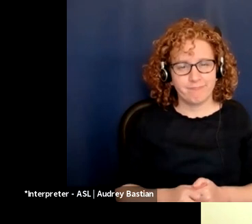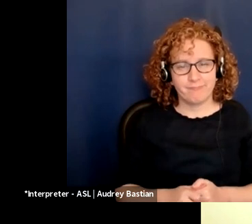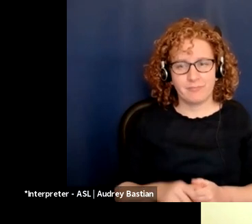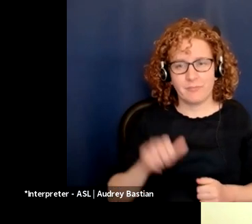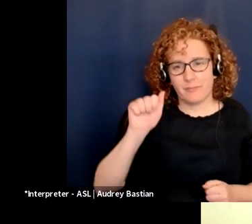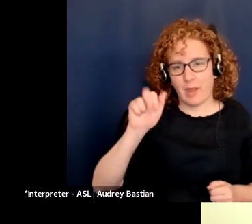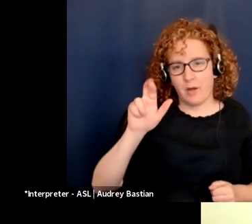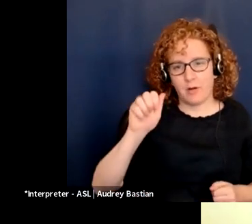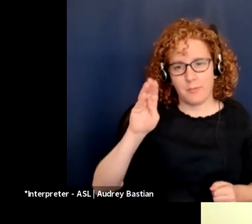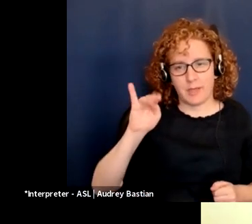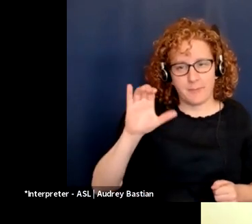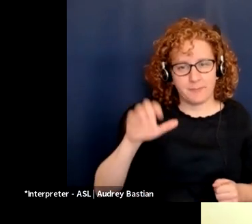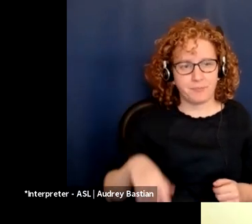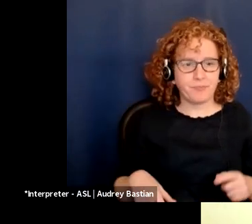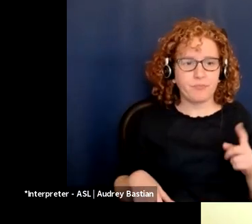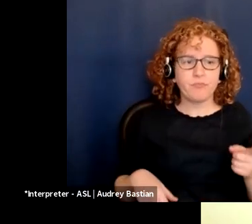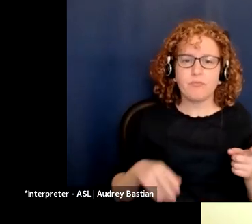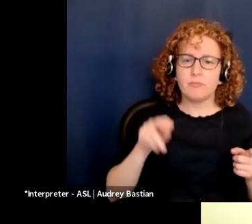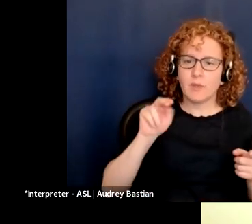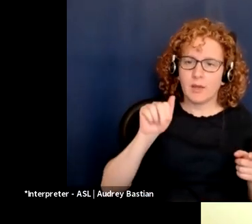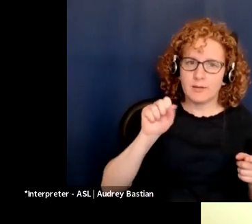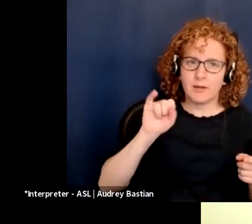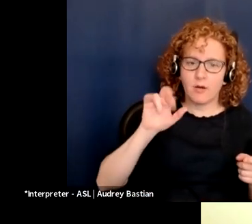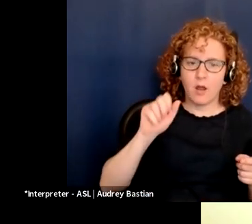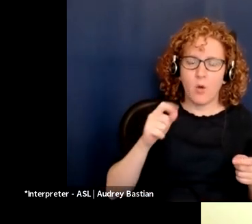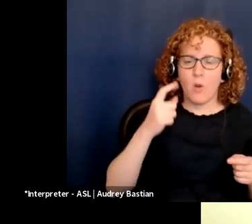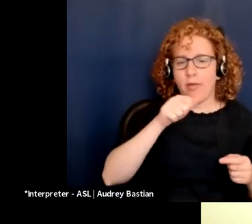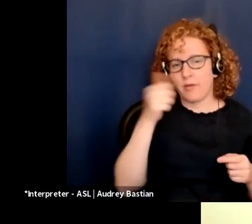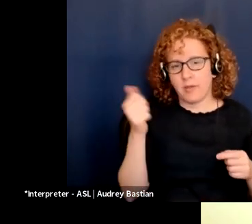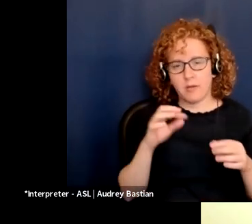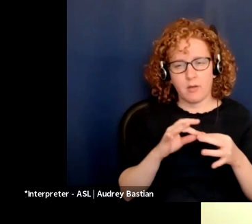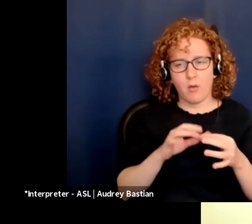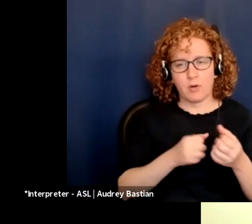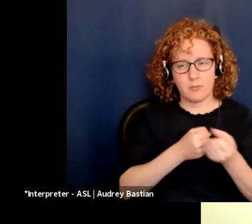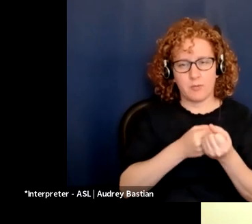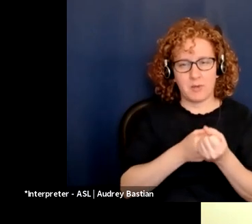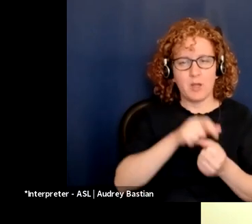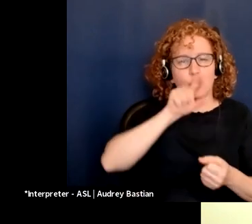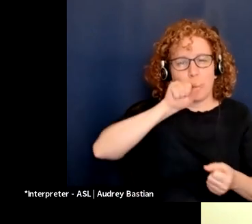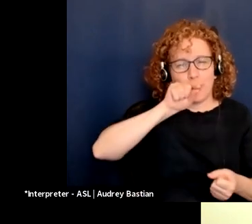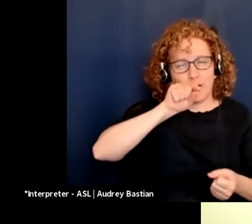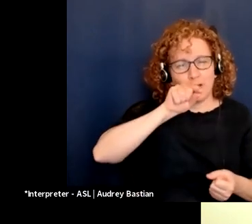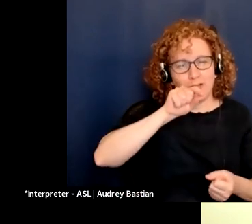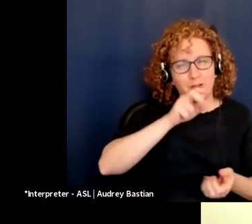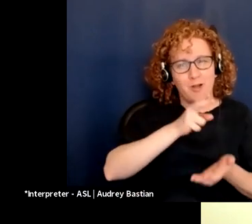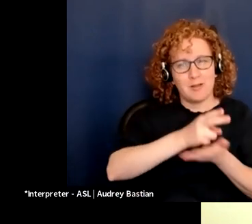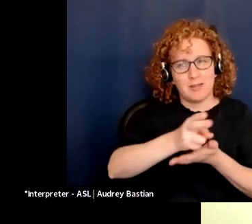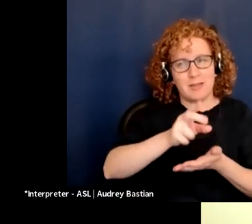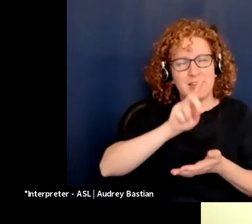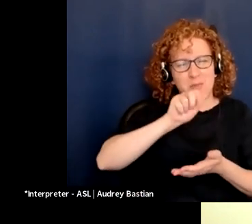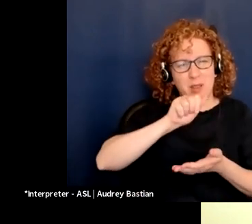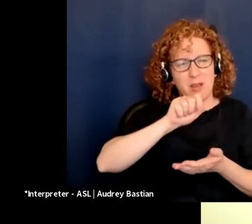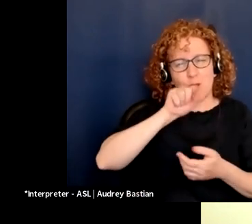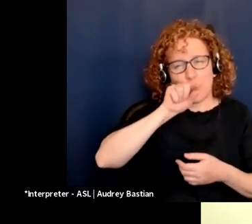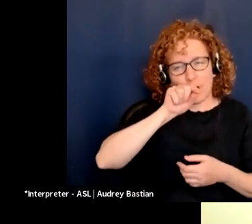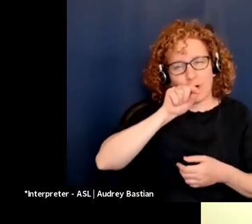The other thing I would put in a plug for is Twitter, honestly. Like, disability Twitter is